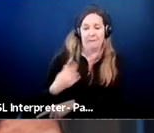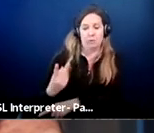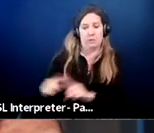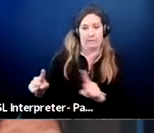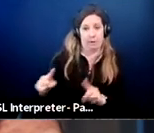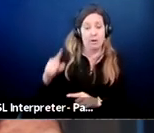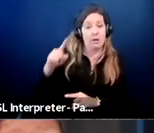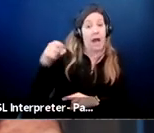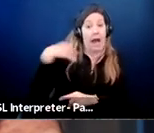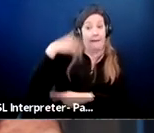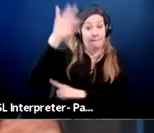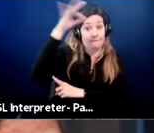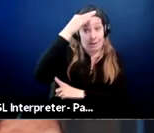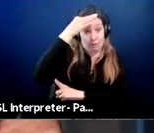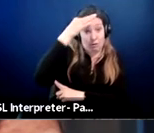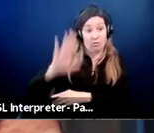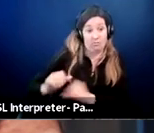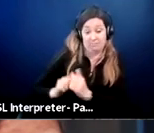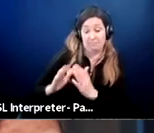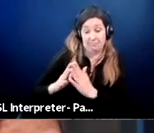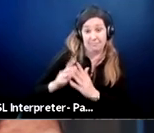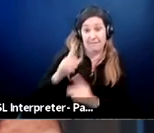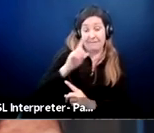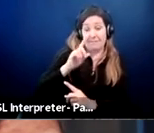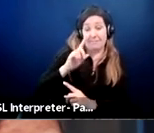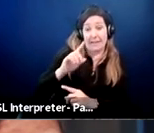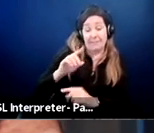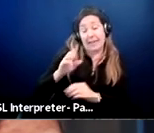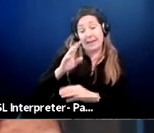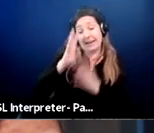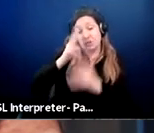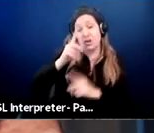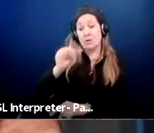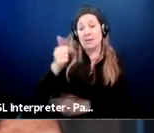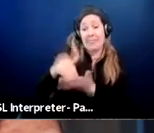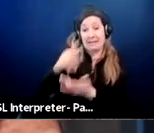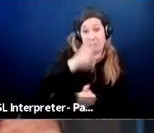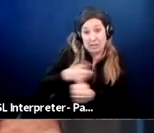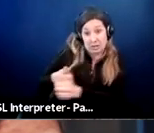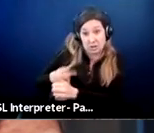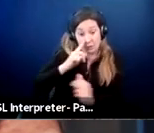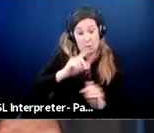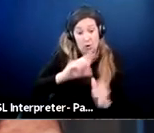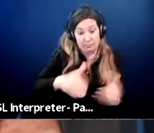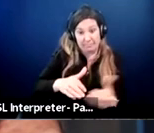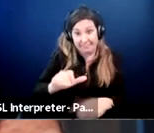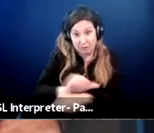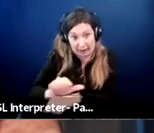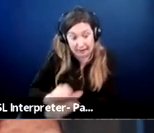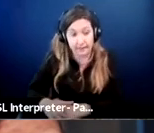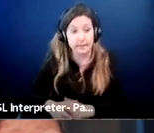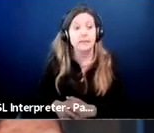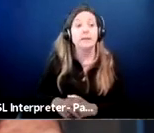federal initiative where you can get up to $10,000 per employee for third-party training, just to advance their skills. And then you have